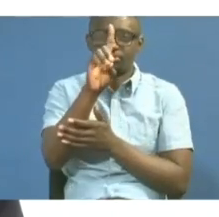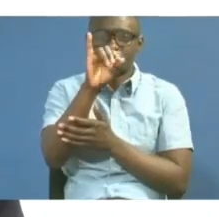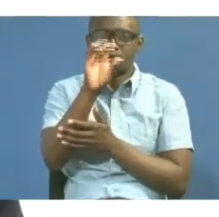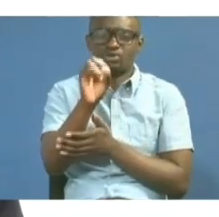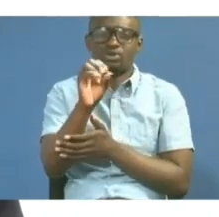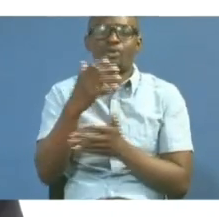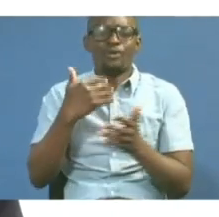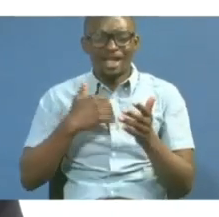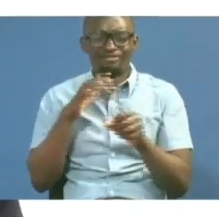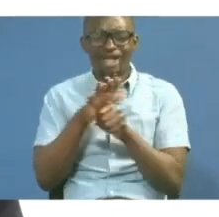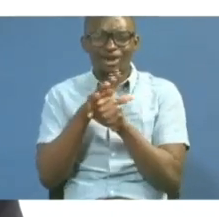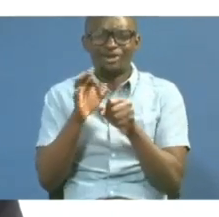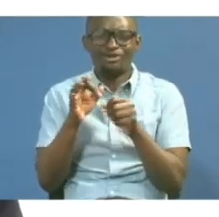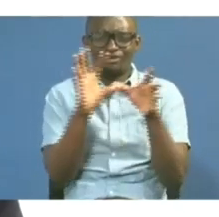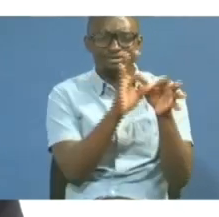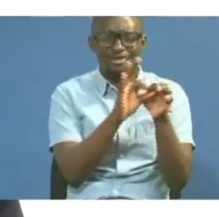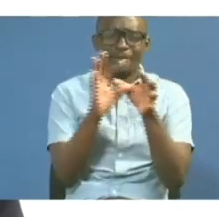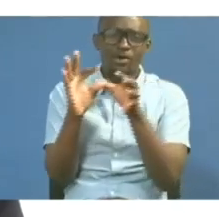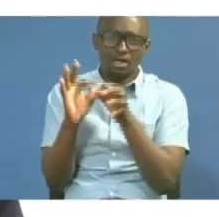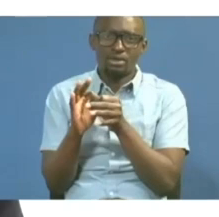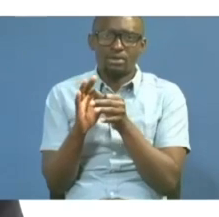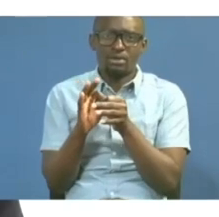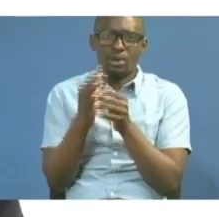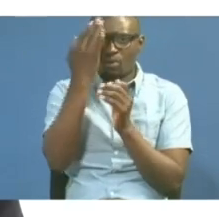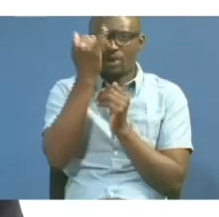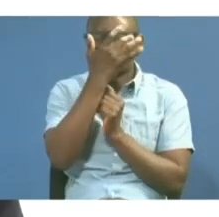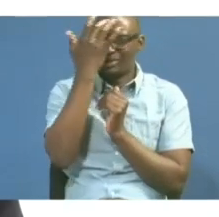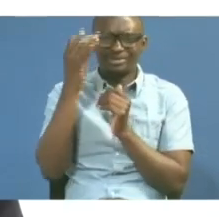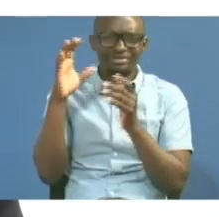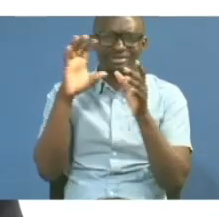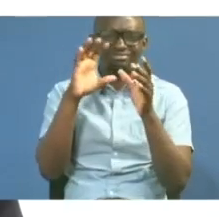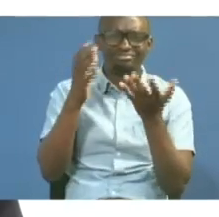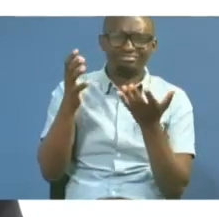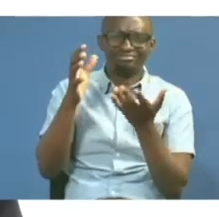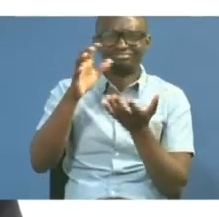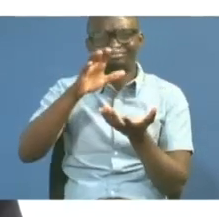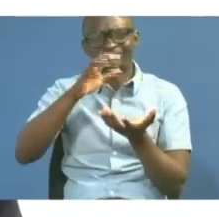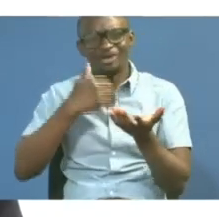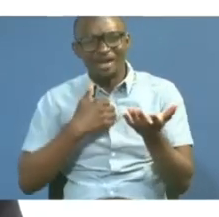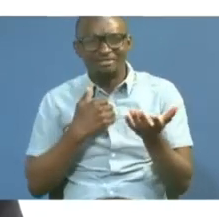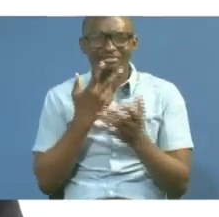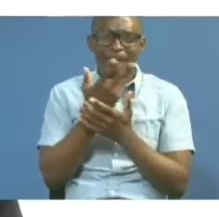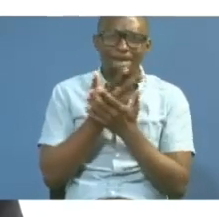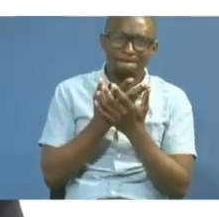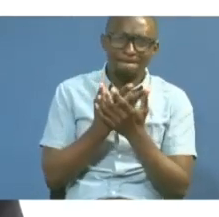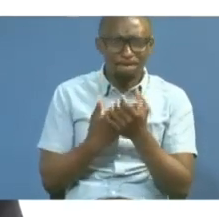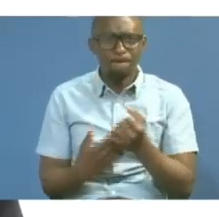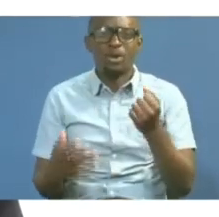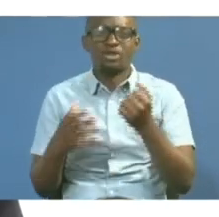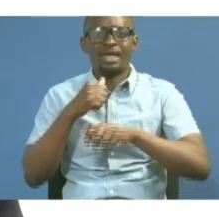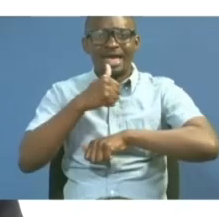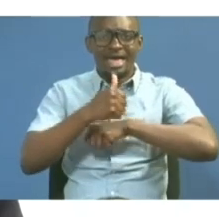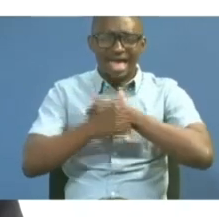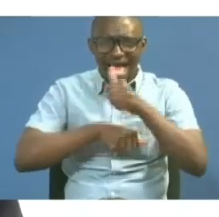It's a lot of collaboration, as I said before, and because you're mixing arts, science,